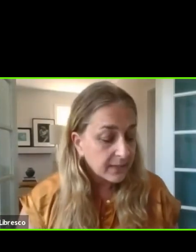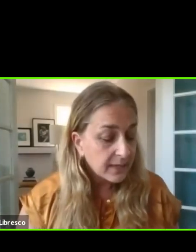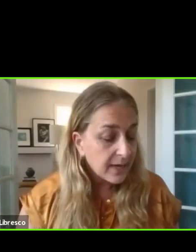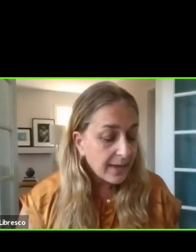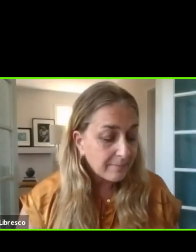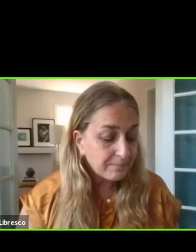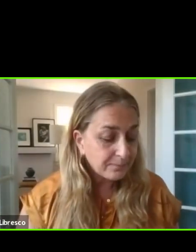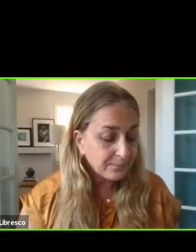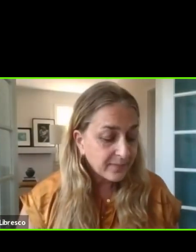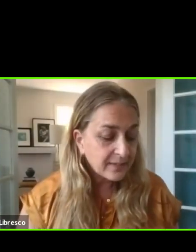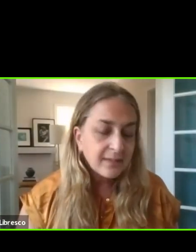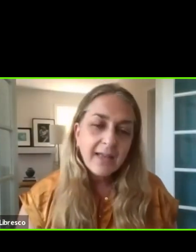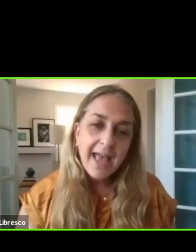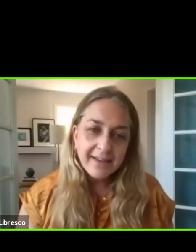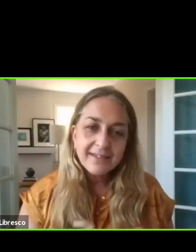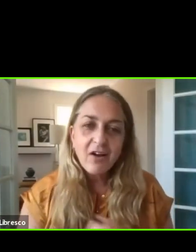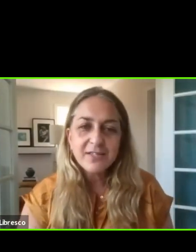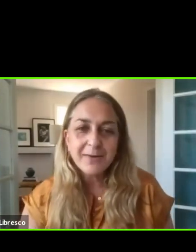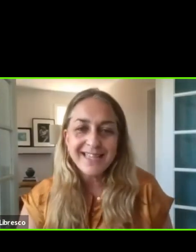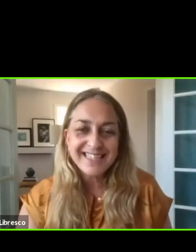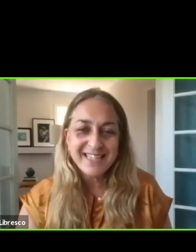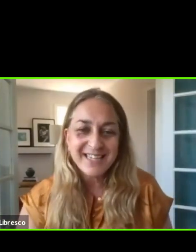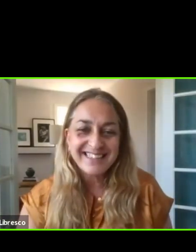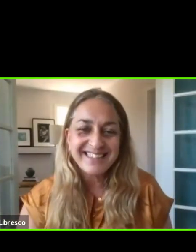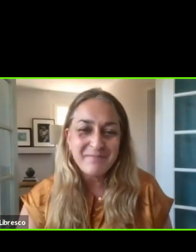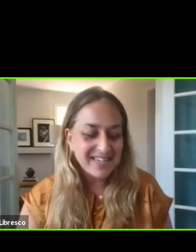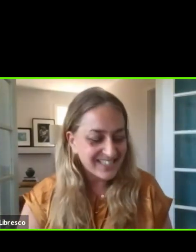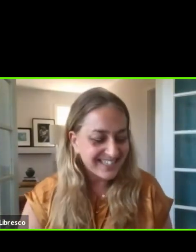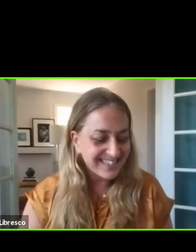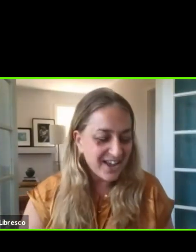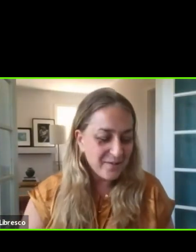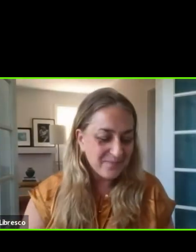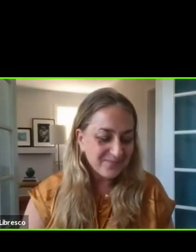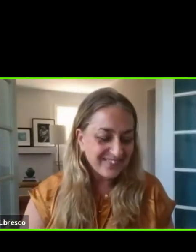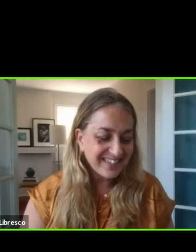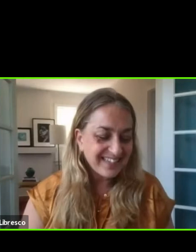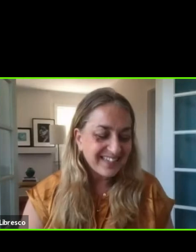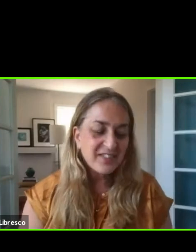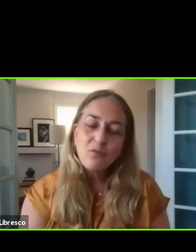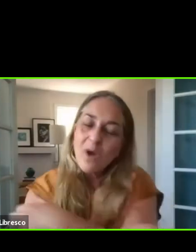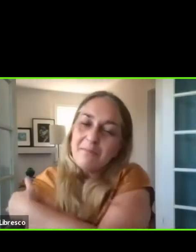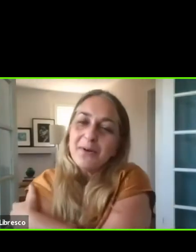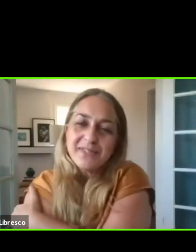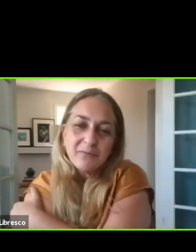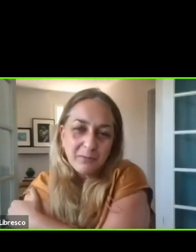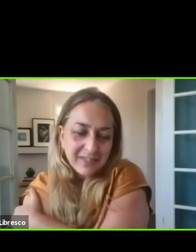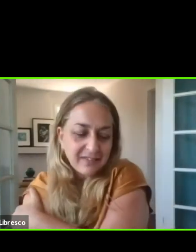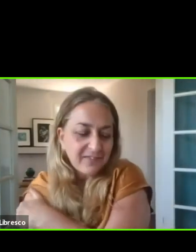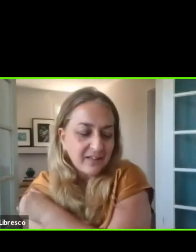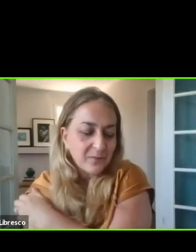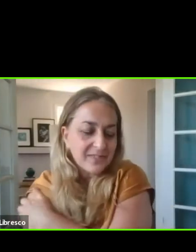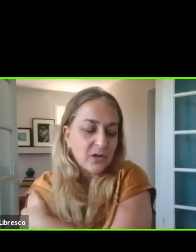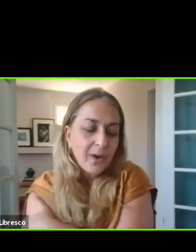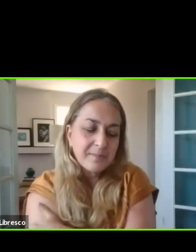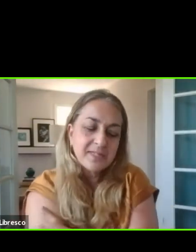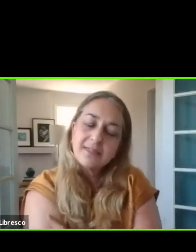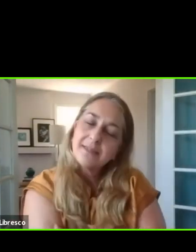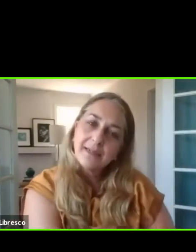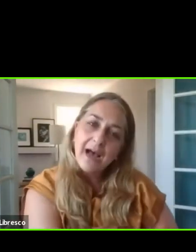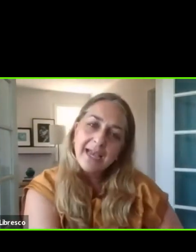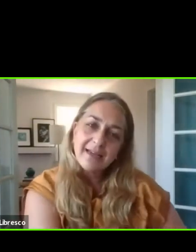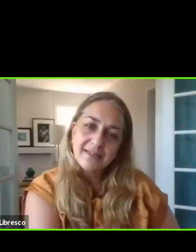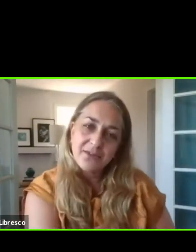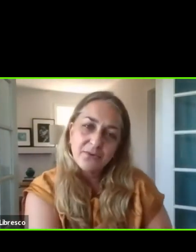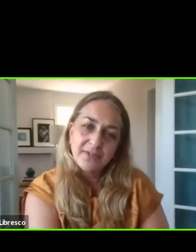time. And also, as Lexi mentioned, the one person we really felt was equipped